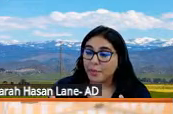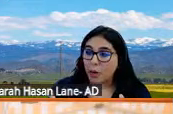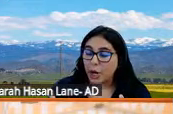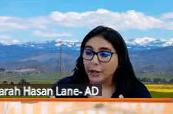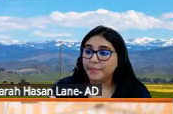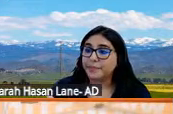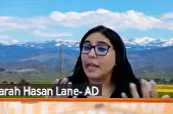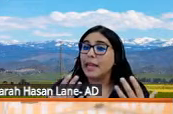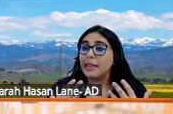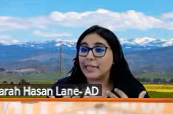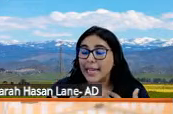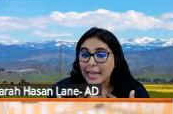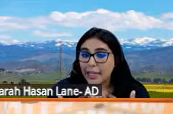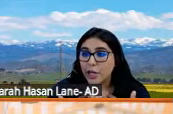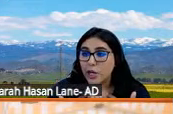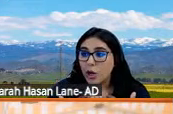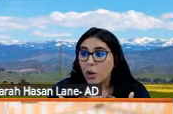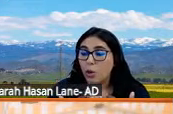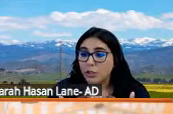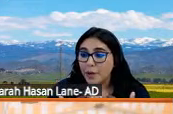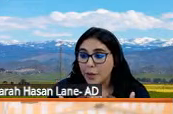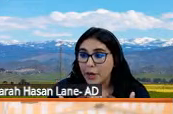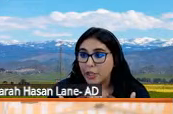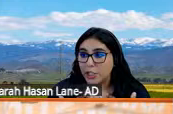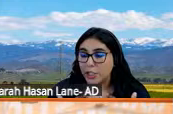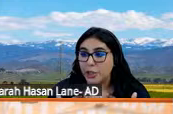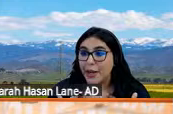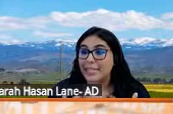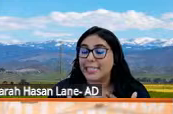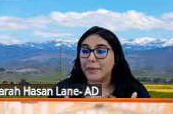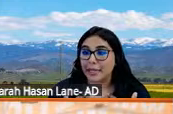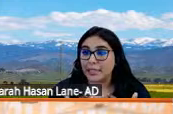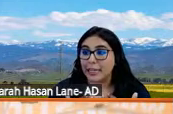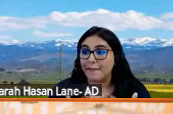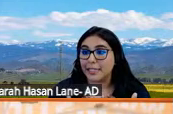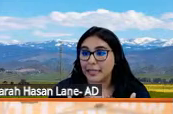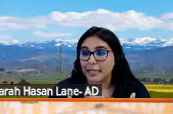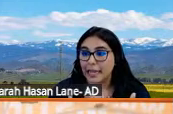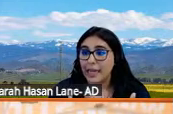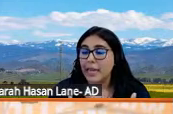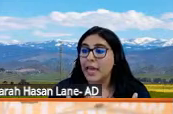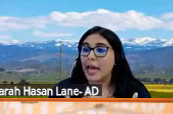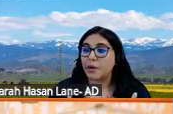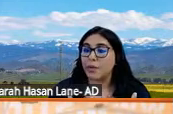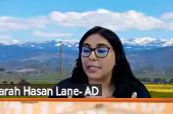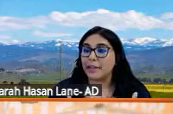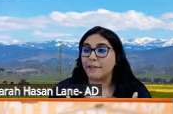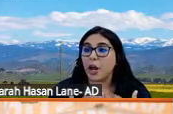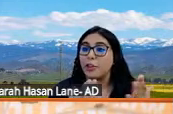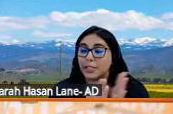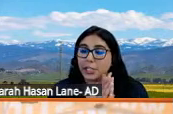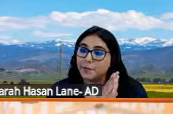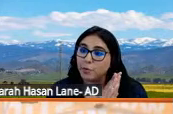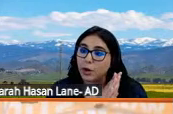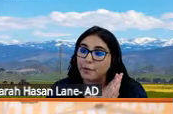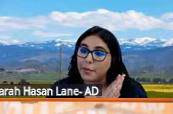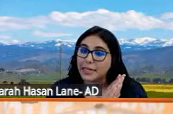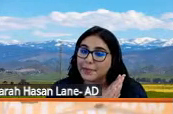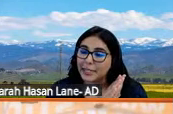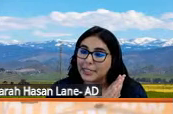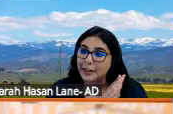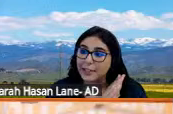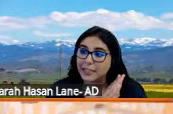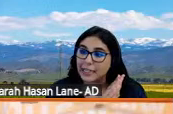electric mower, then take your old mower to a dismantling facility and receive an authorization form